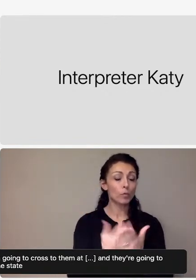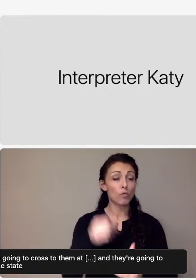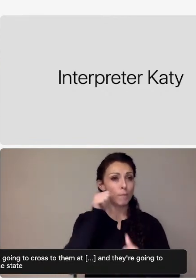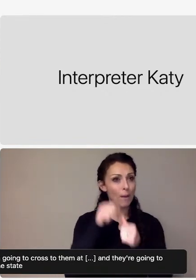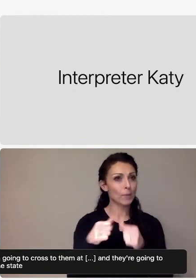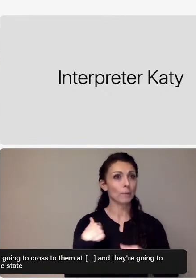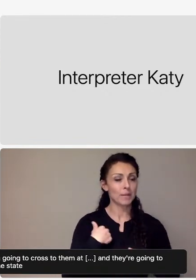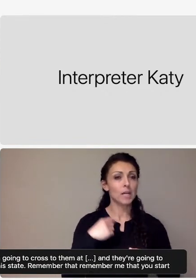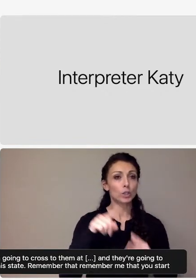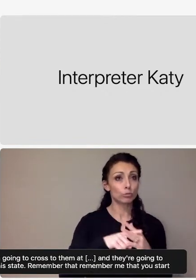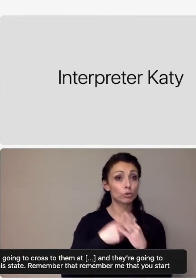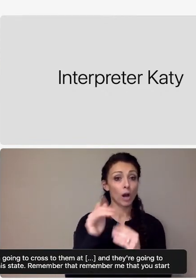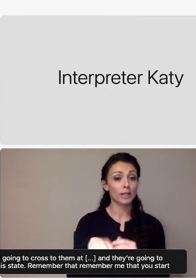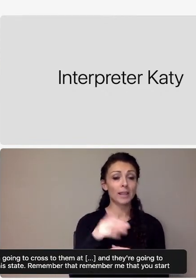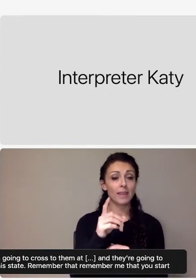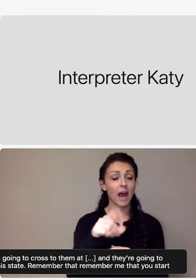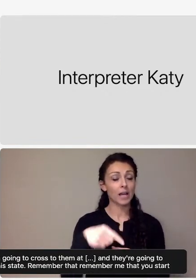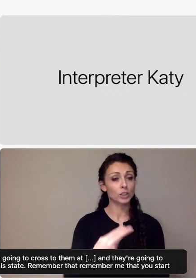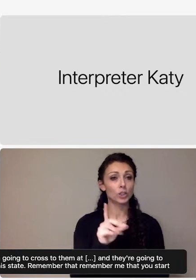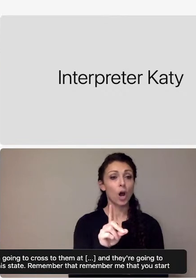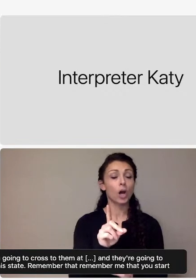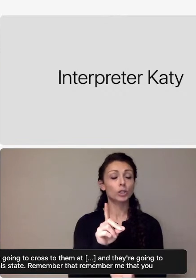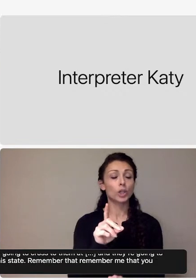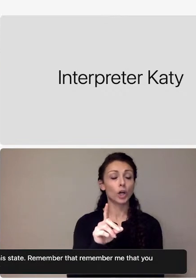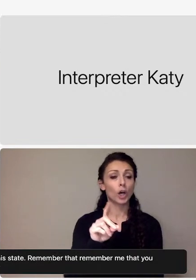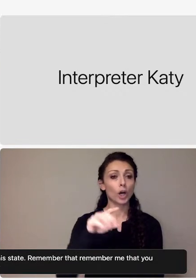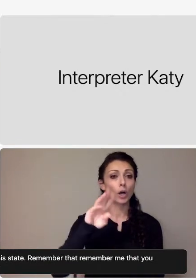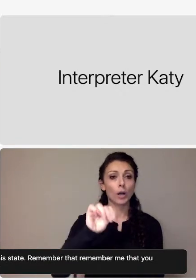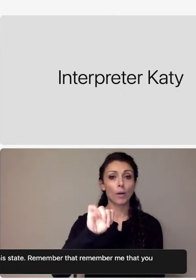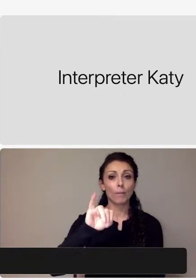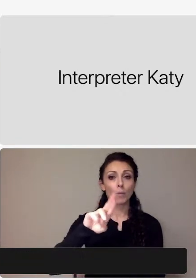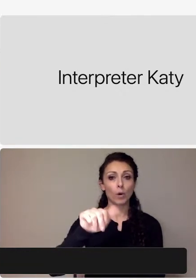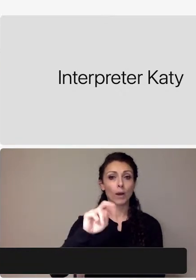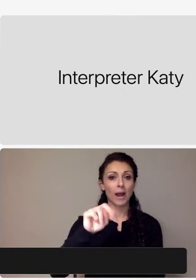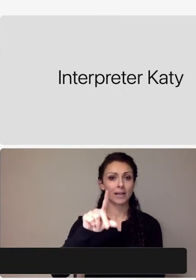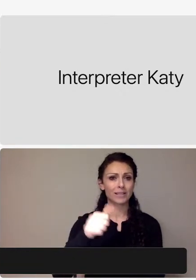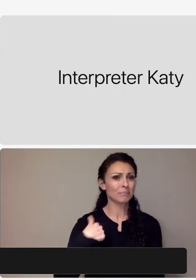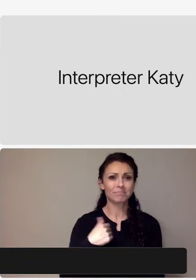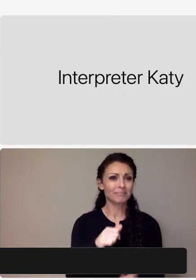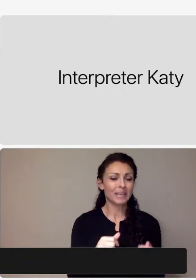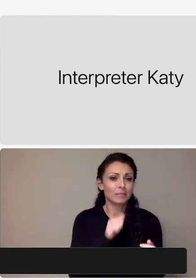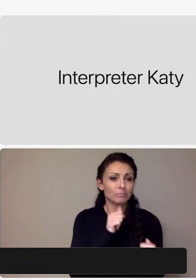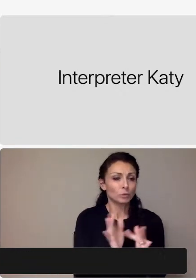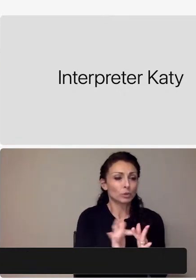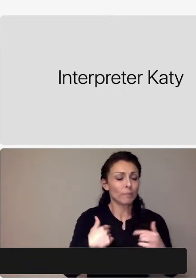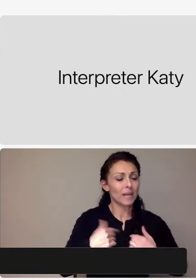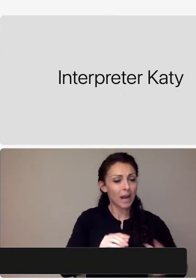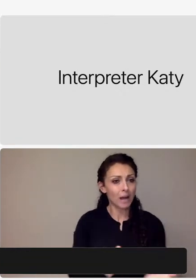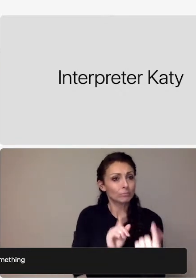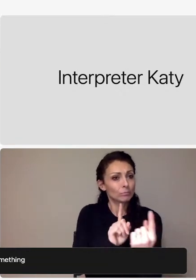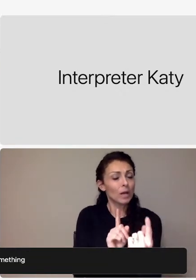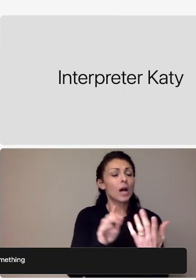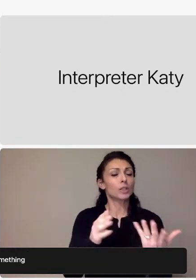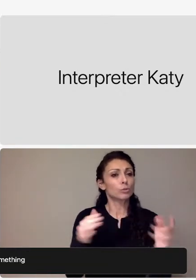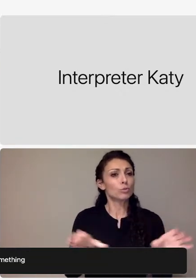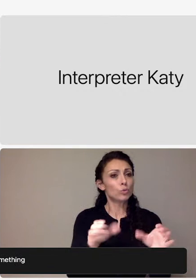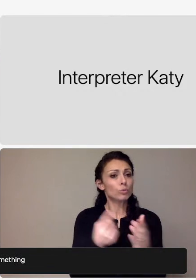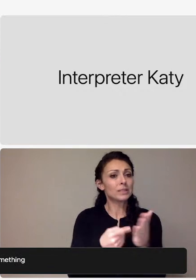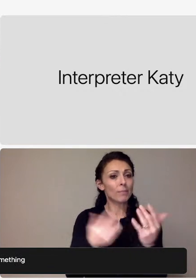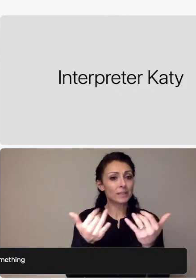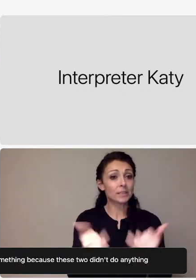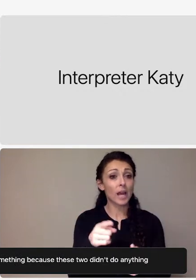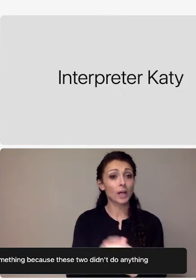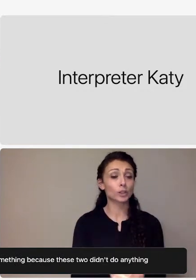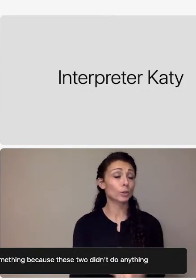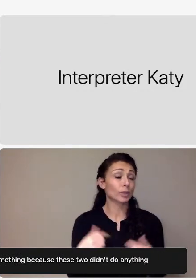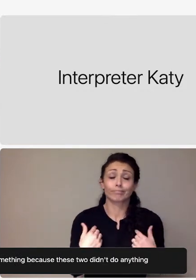started this dr miranda i came to you today everyone knows i'm a devout christian but i came to you today to do something because these two didn't do anything and all you guys are